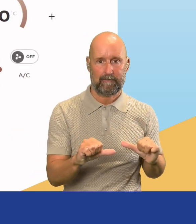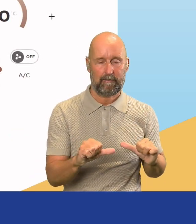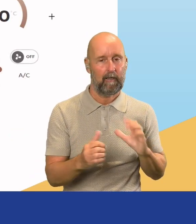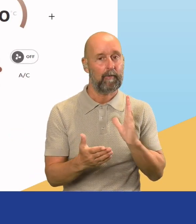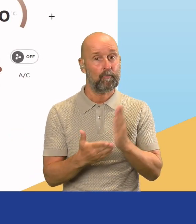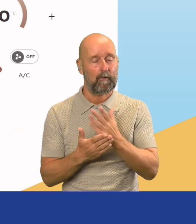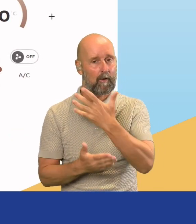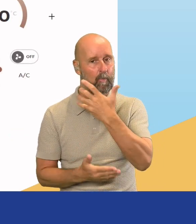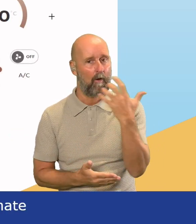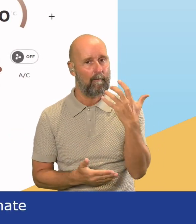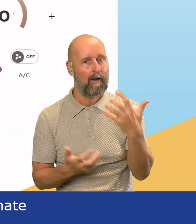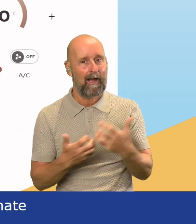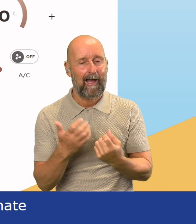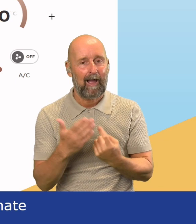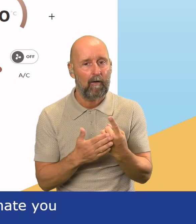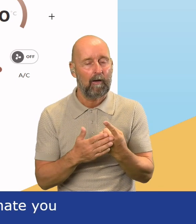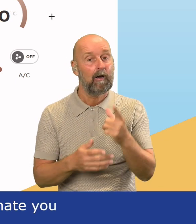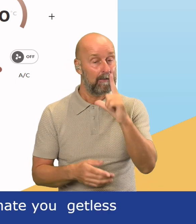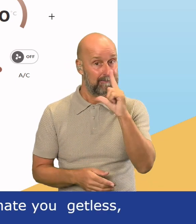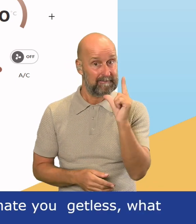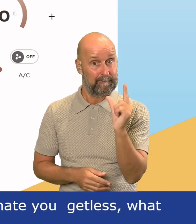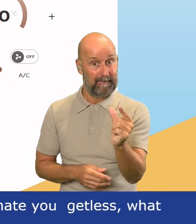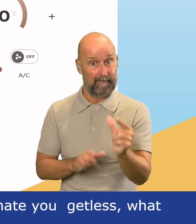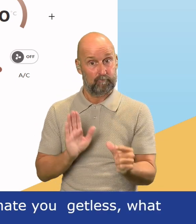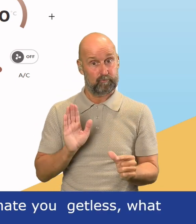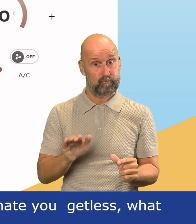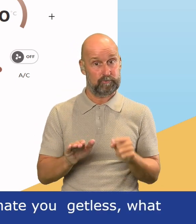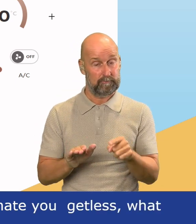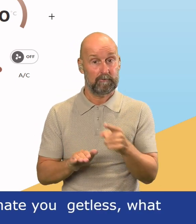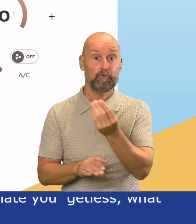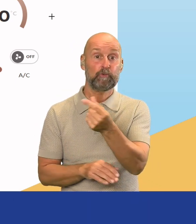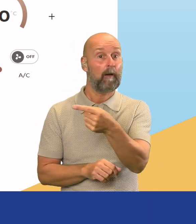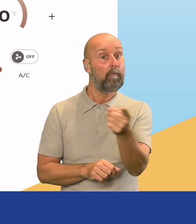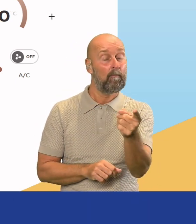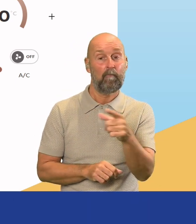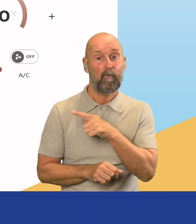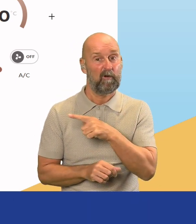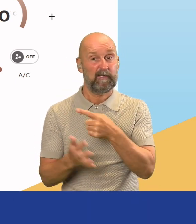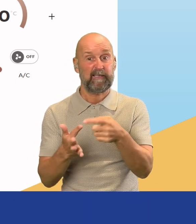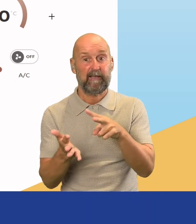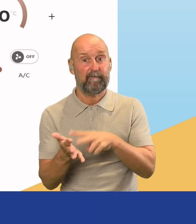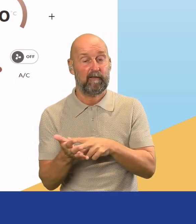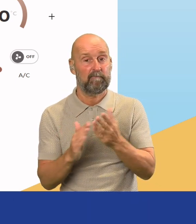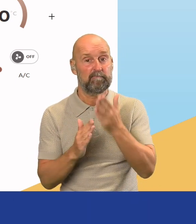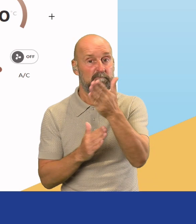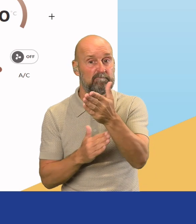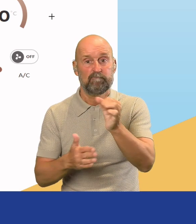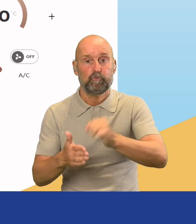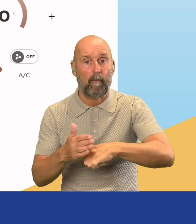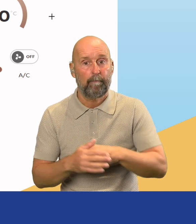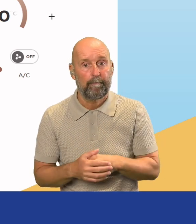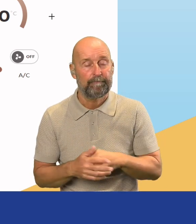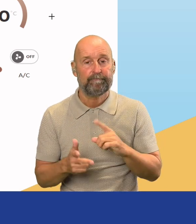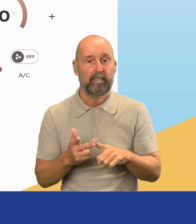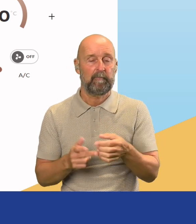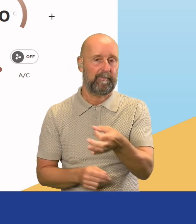warm climate? What happens if you change the speed of your cruise? So for some of you, you'll be using an EV for trips to the shop, maybe just